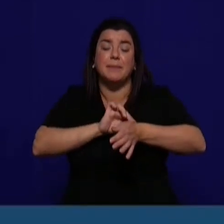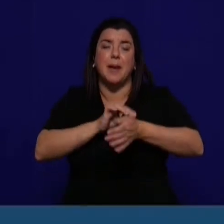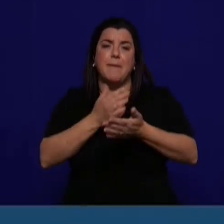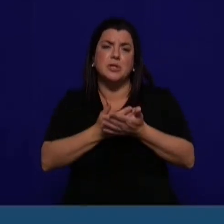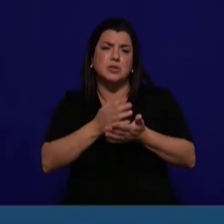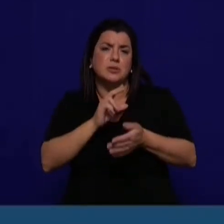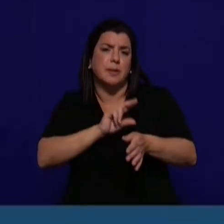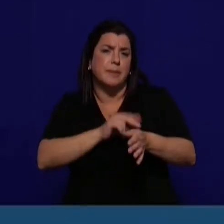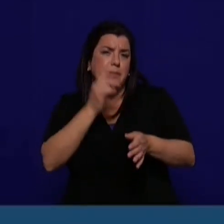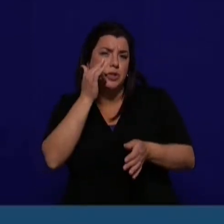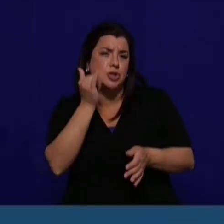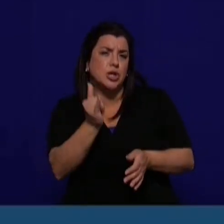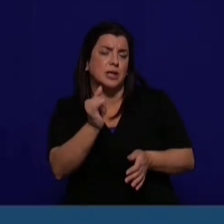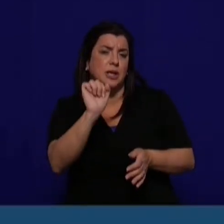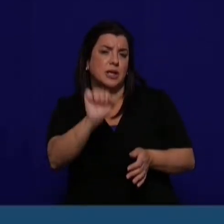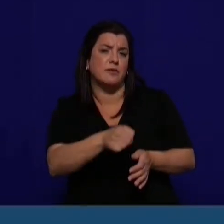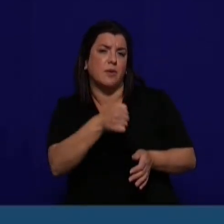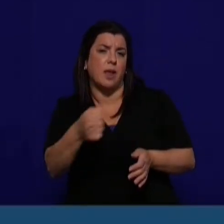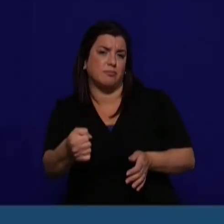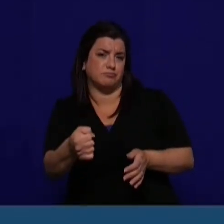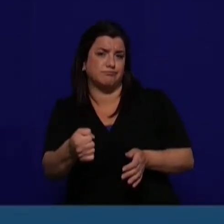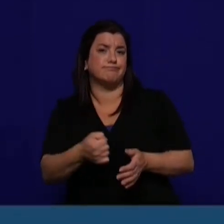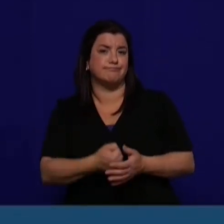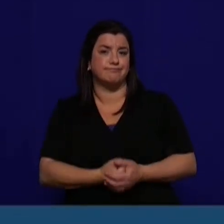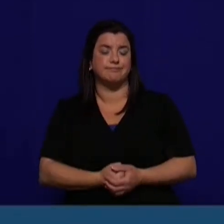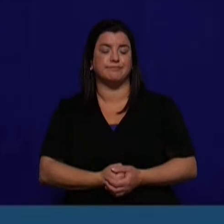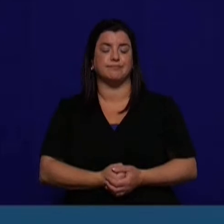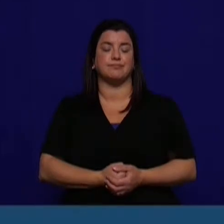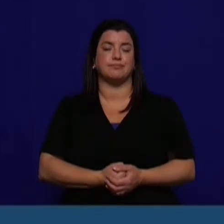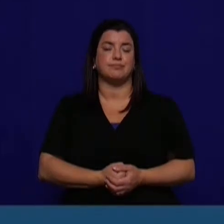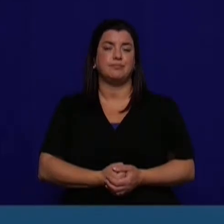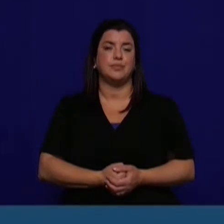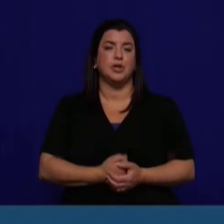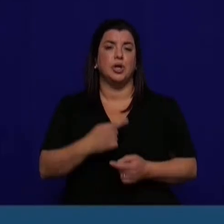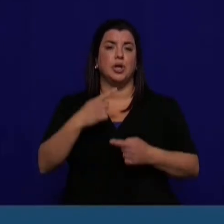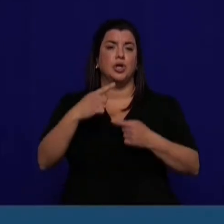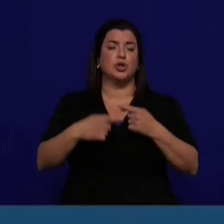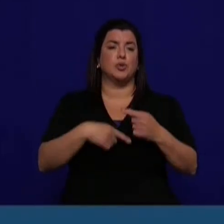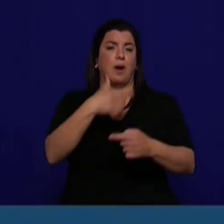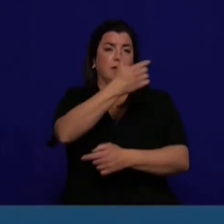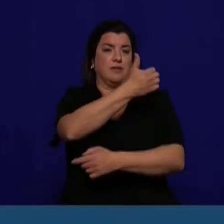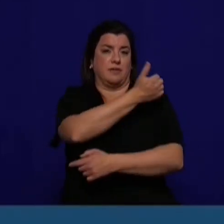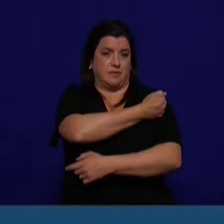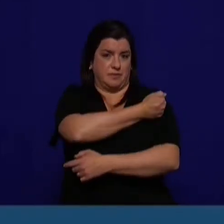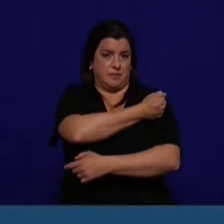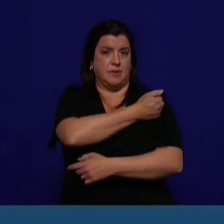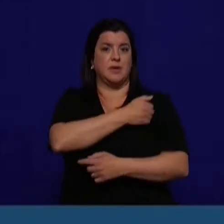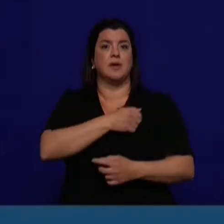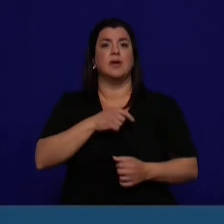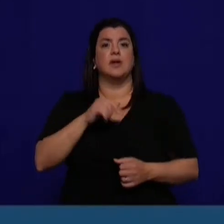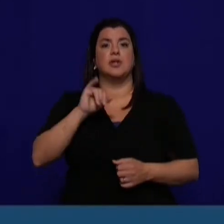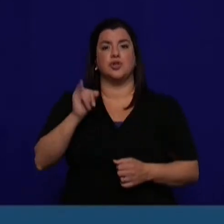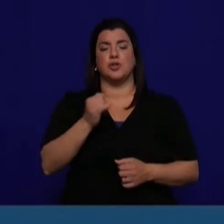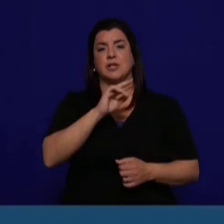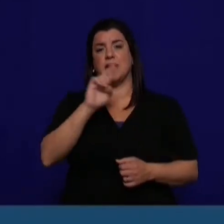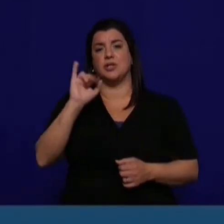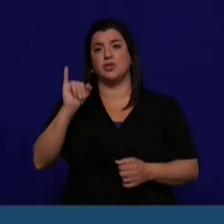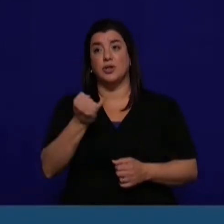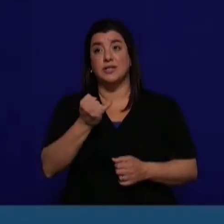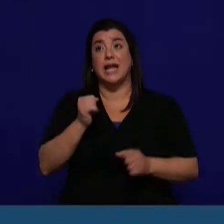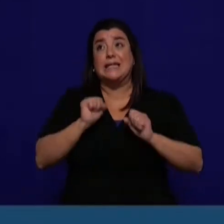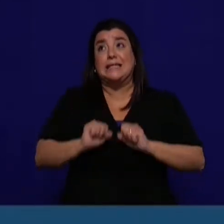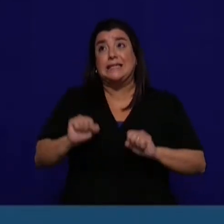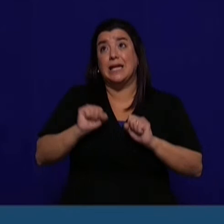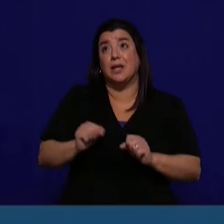wkoll il-każ u jagħtik il-kura meħtieġa. Ma semmejt il-tilqima tal-Janssen tal-Johnson & Johnson nistennew li tiġi u